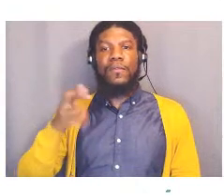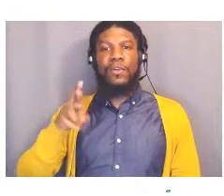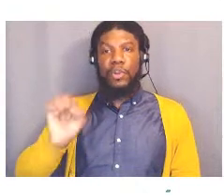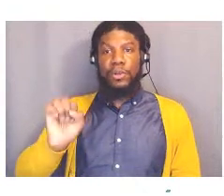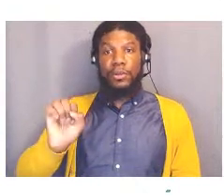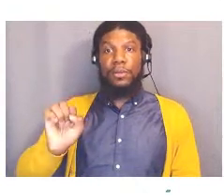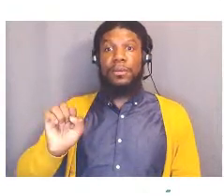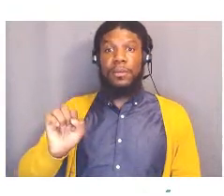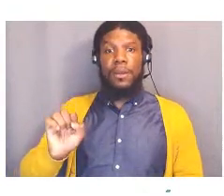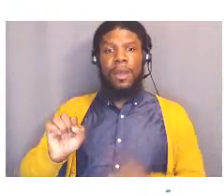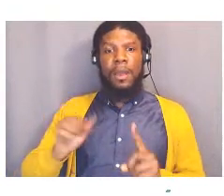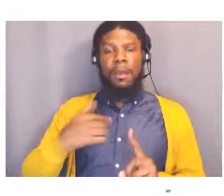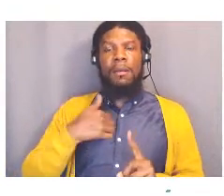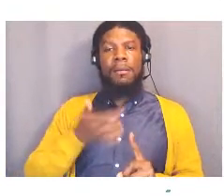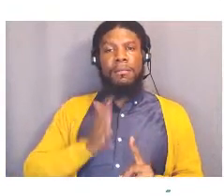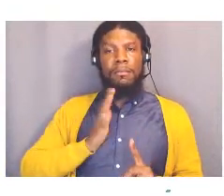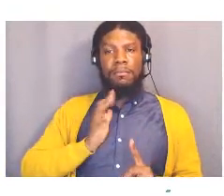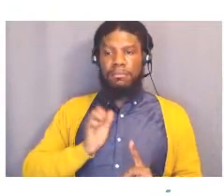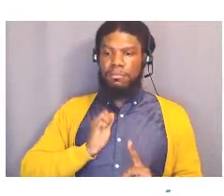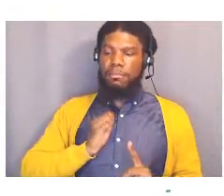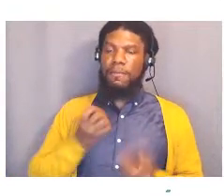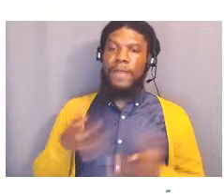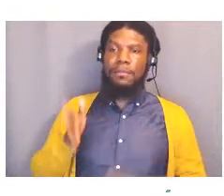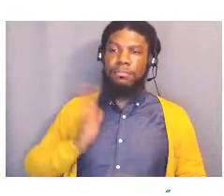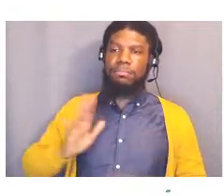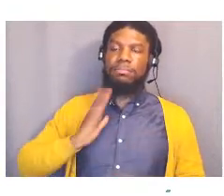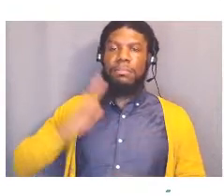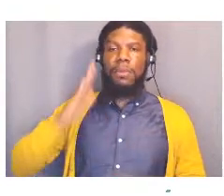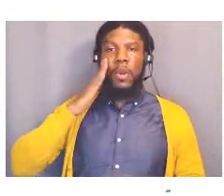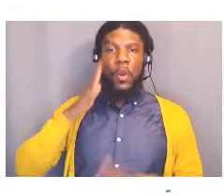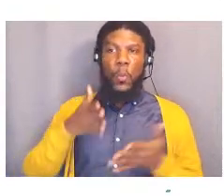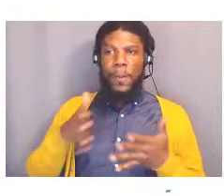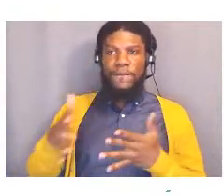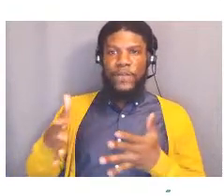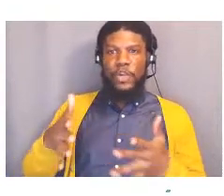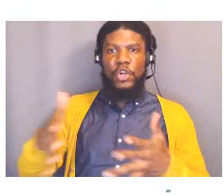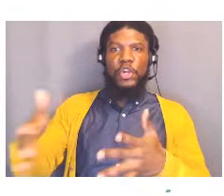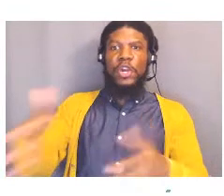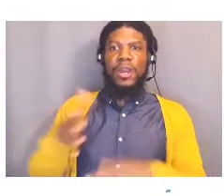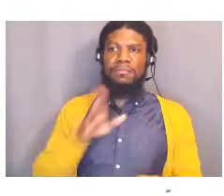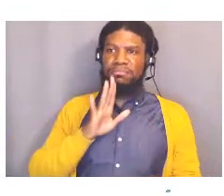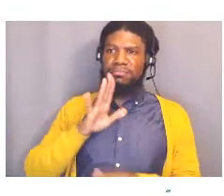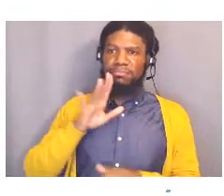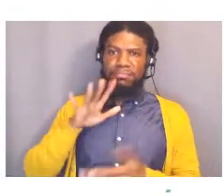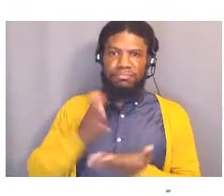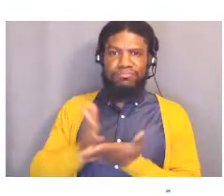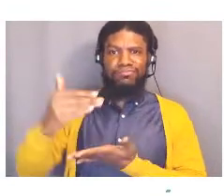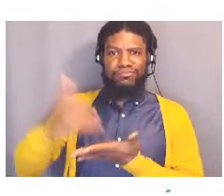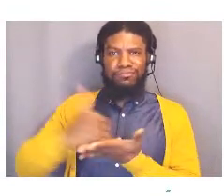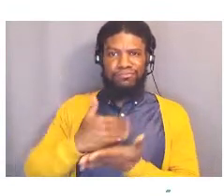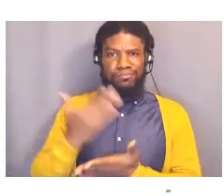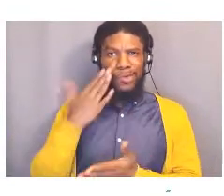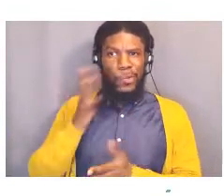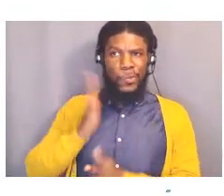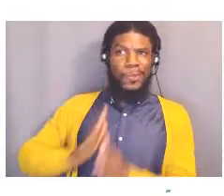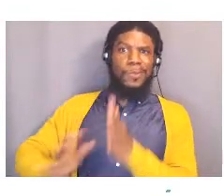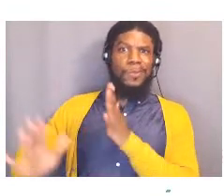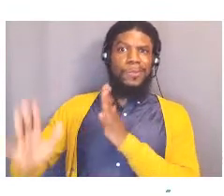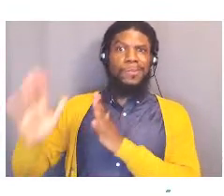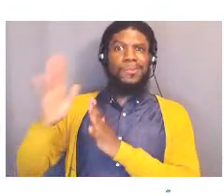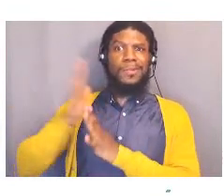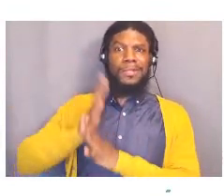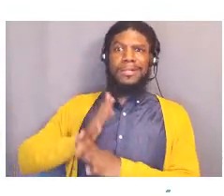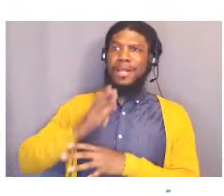I've known rivers. I've known rivers as ancient as the world. Older than the flow